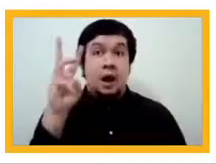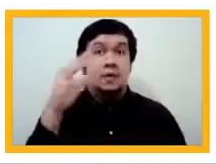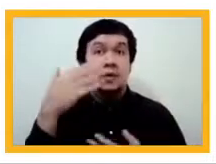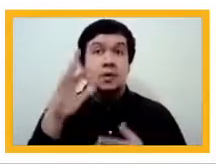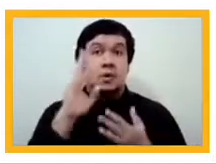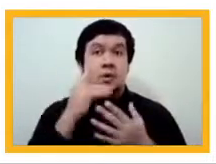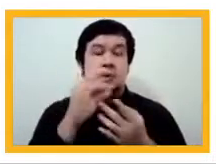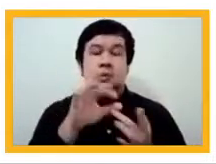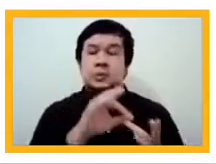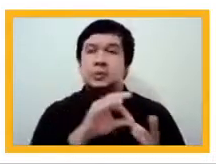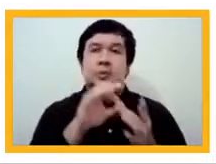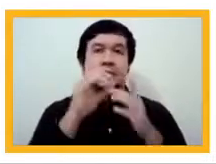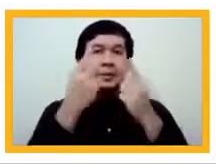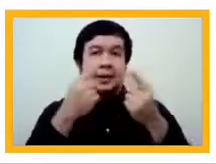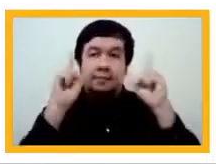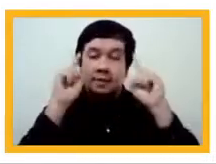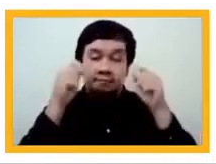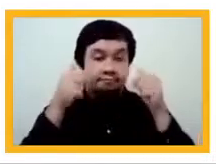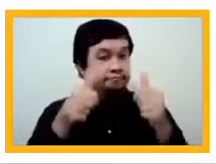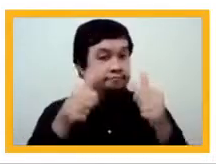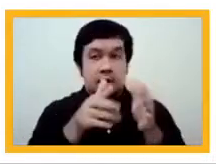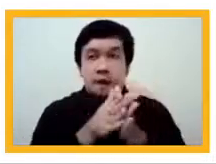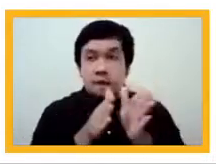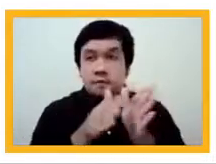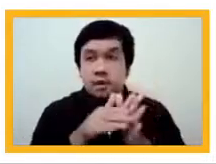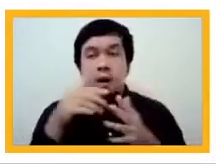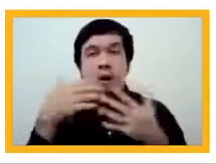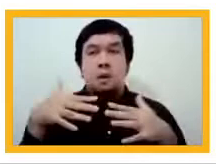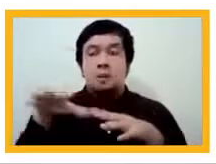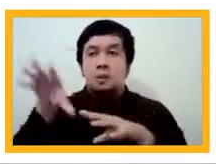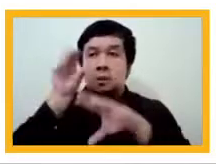we can learn how South Korea government